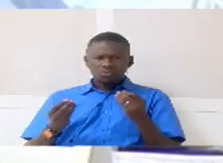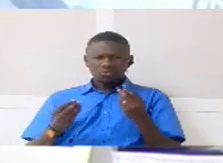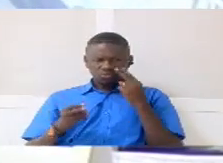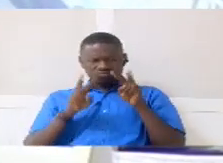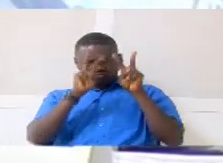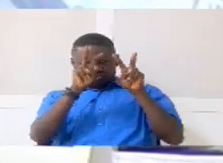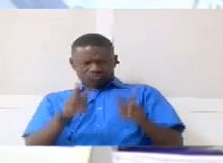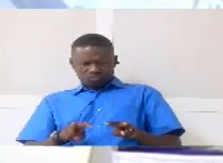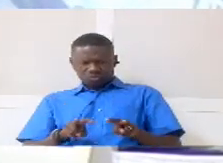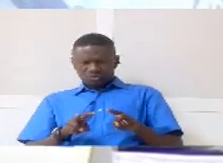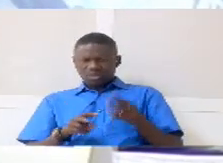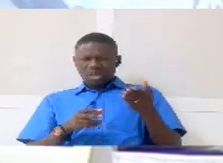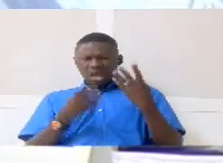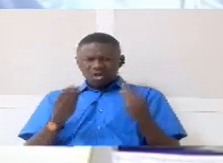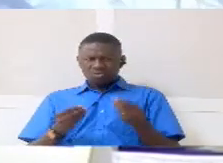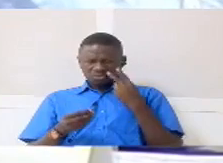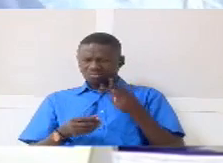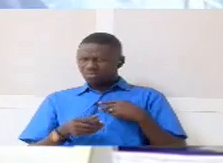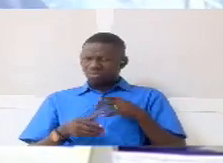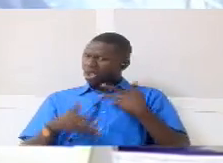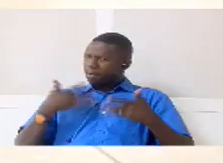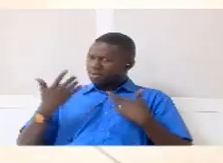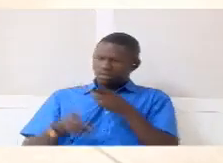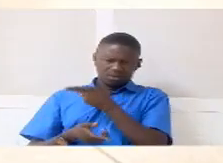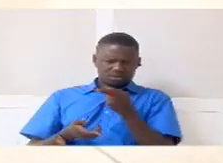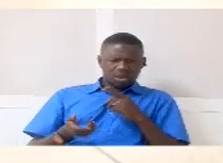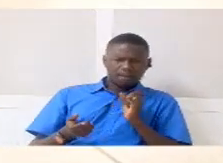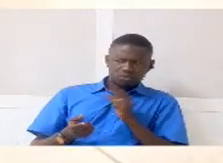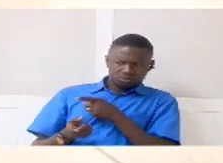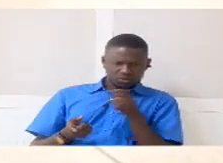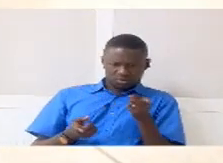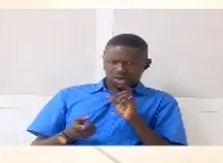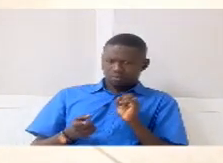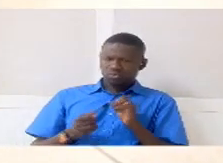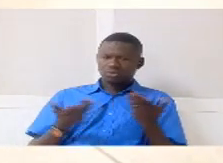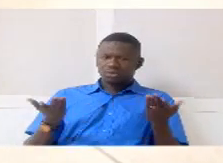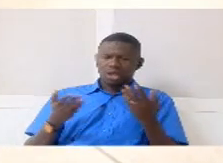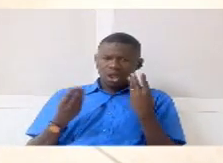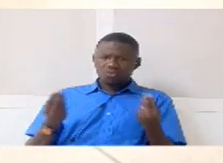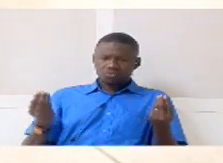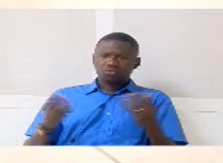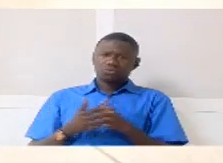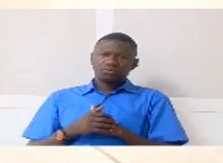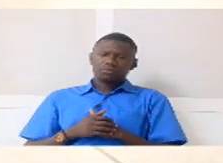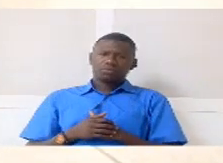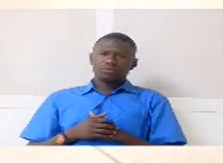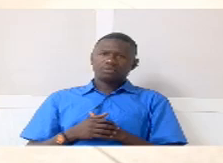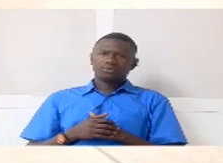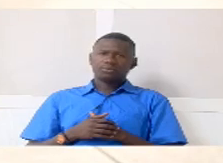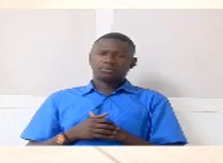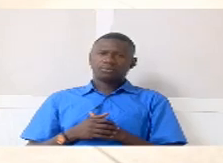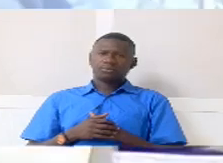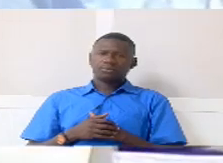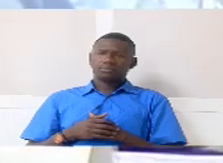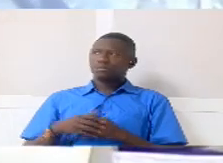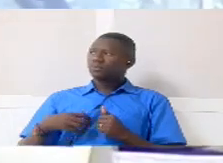alao murundi onang mune keta kuti me ya kende hanfo officer nyimang la kuola manse wa kuola